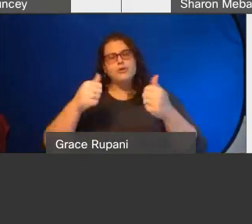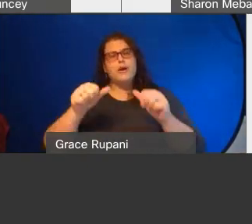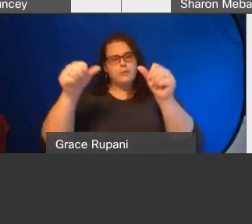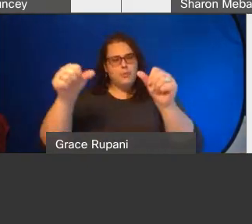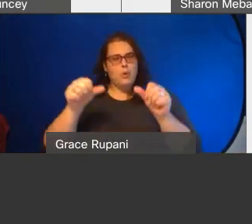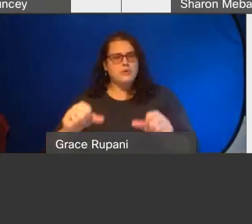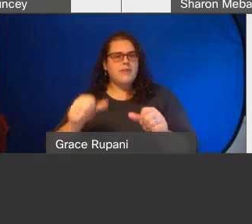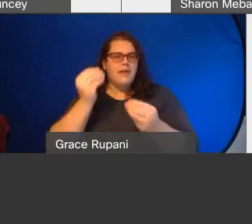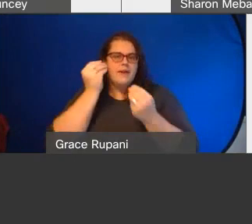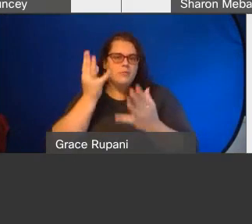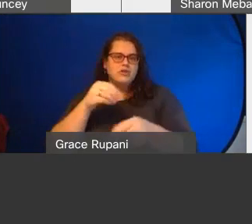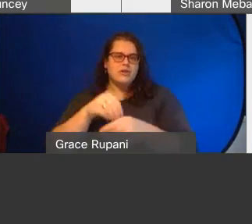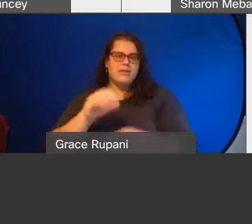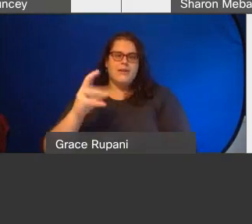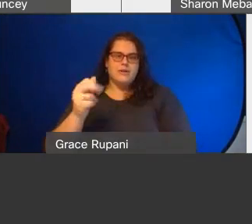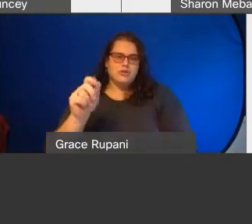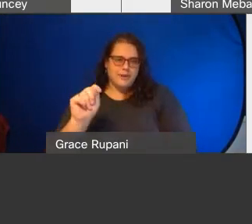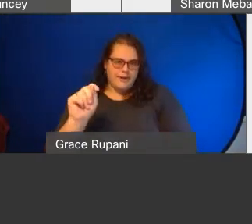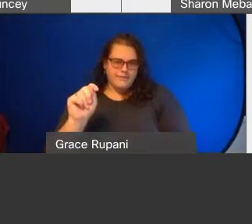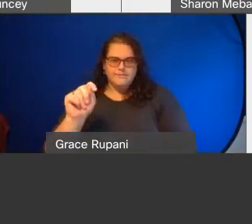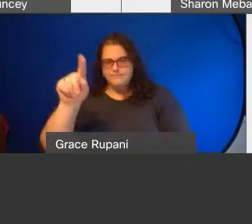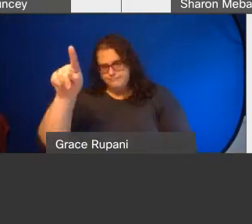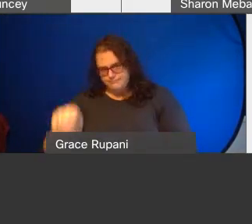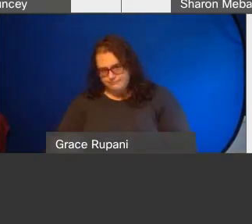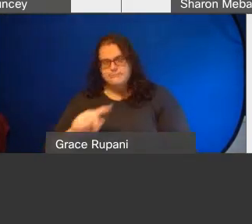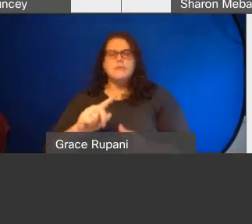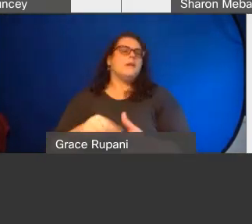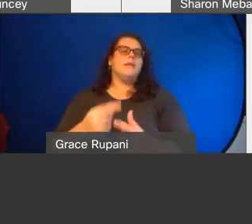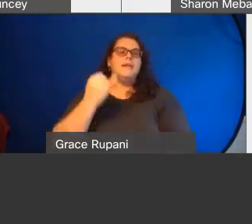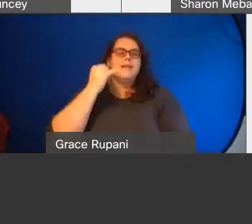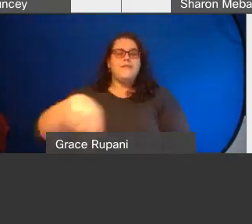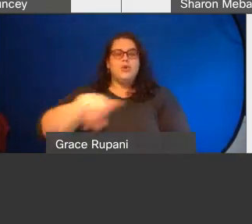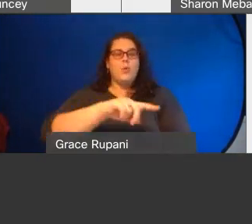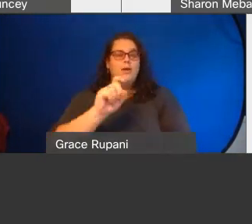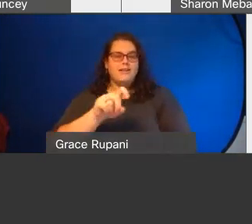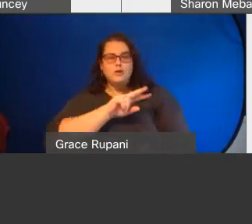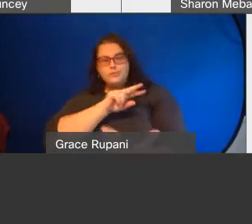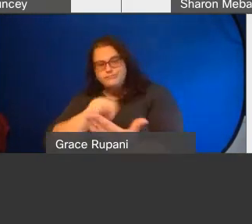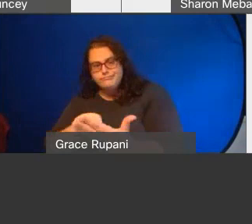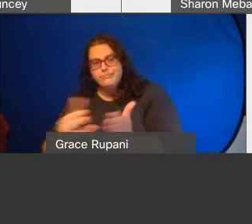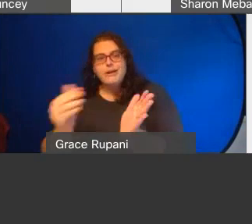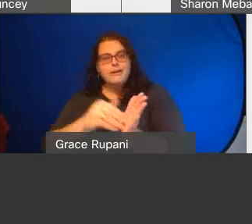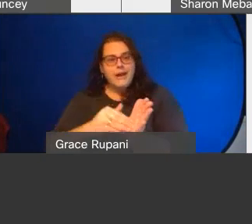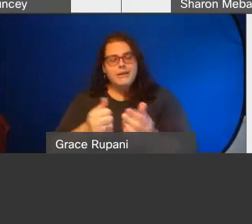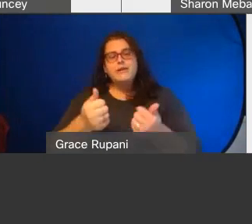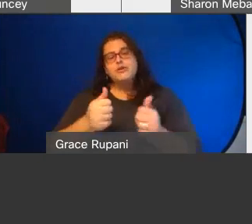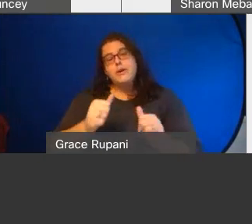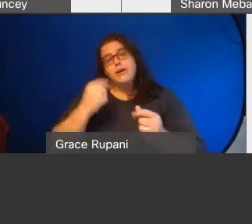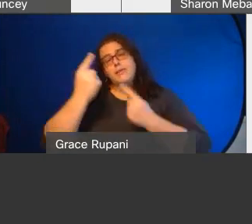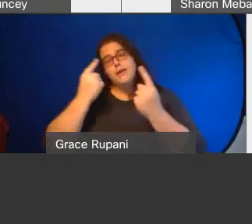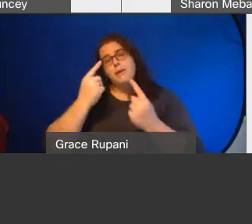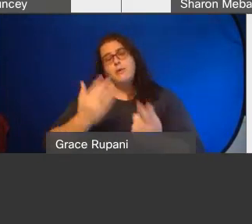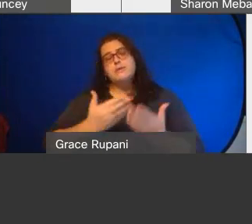and so that if people need to revisit that and want to try to attempt to submit an attestation prior to us getting